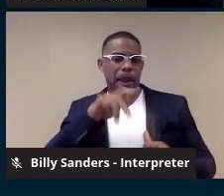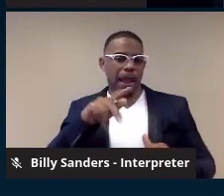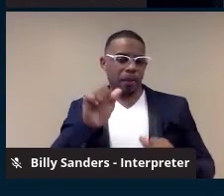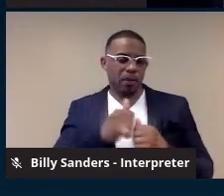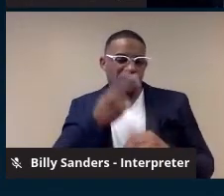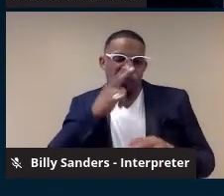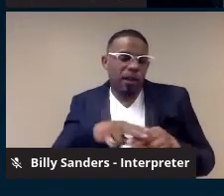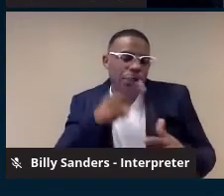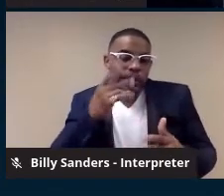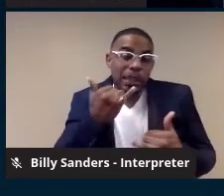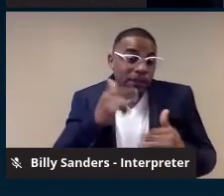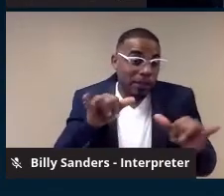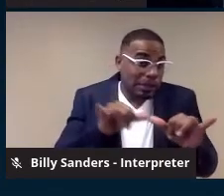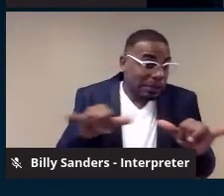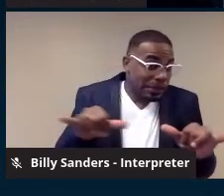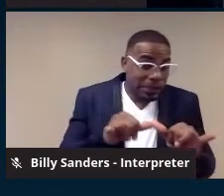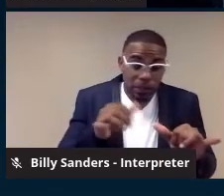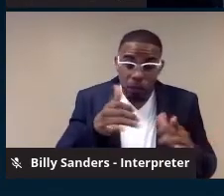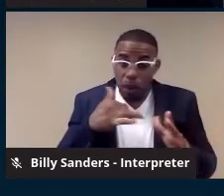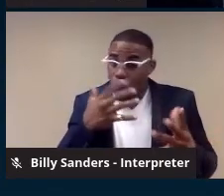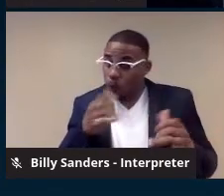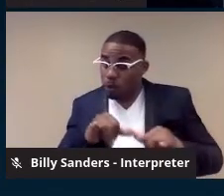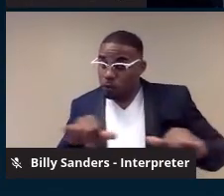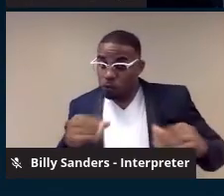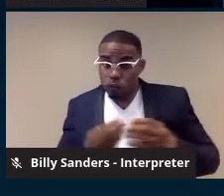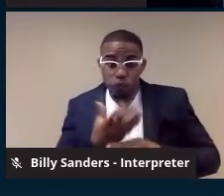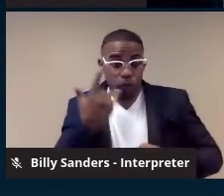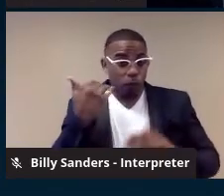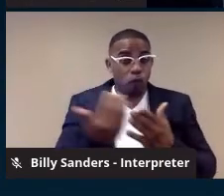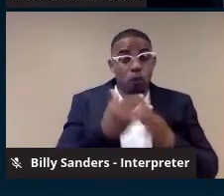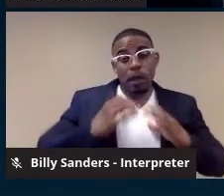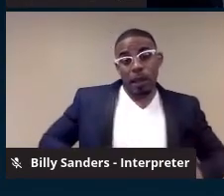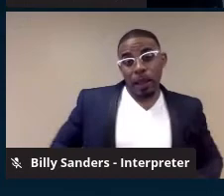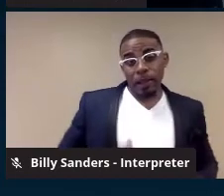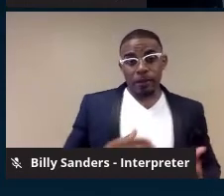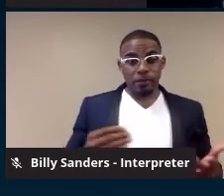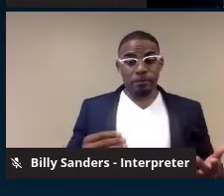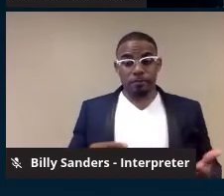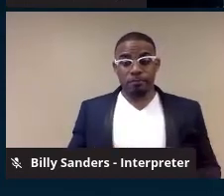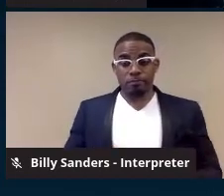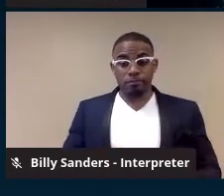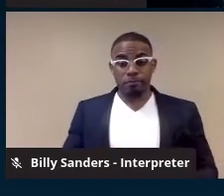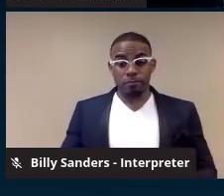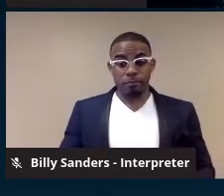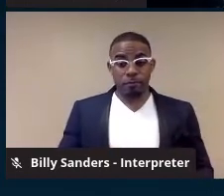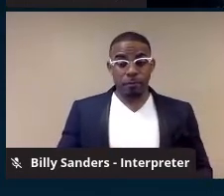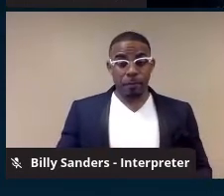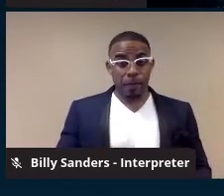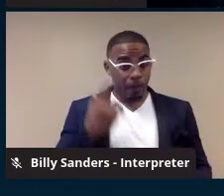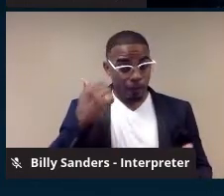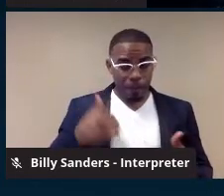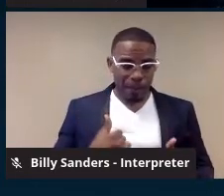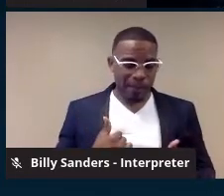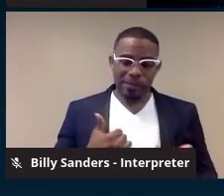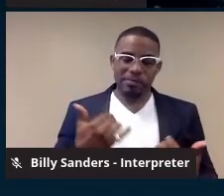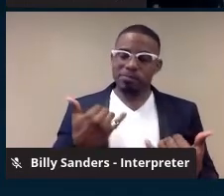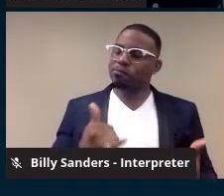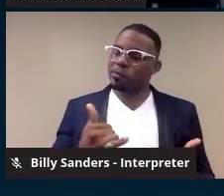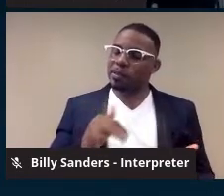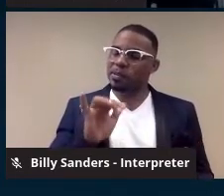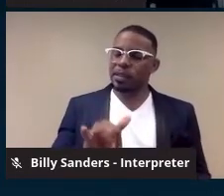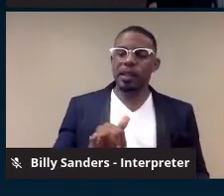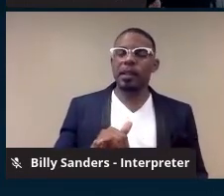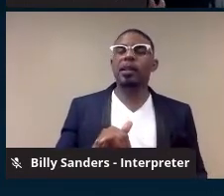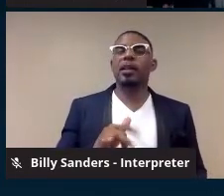see if it scales the way that I would want it to for a real client project. And for me, it's still at